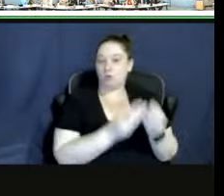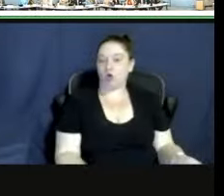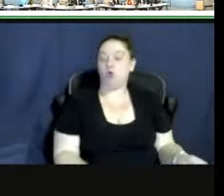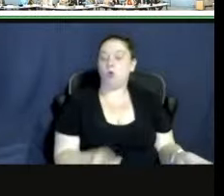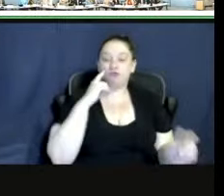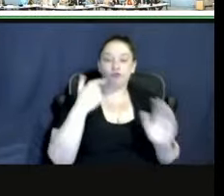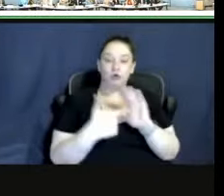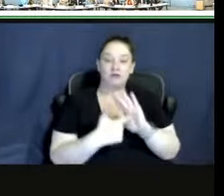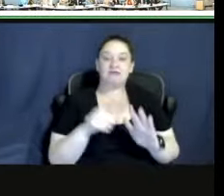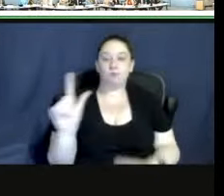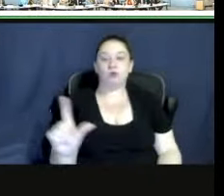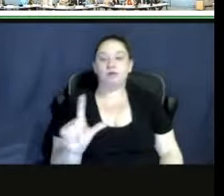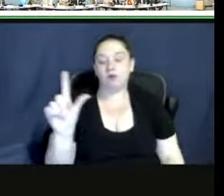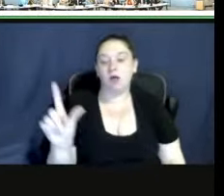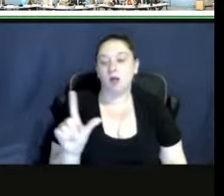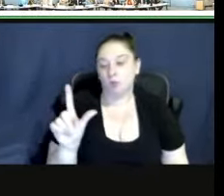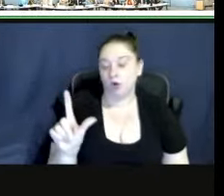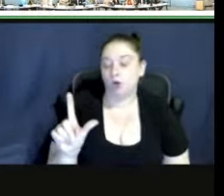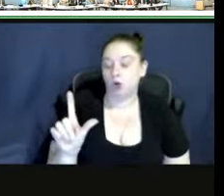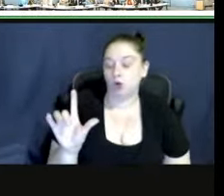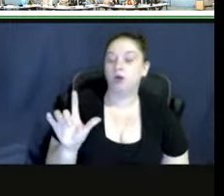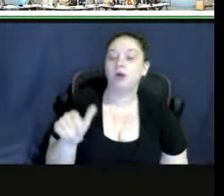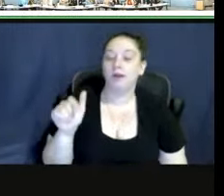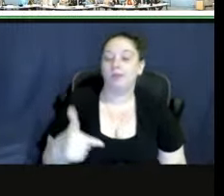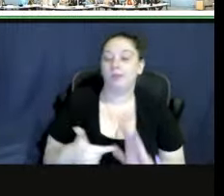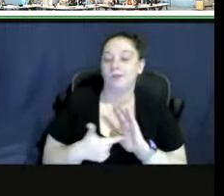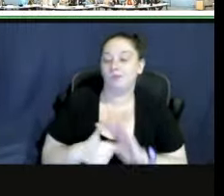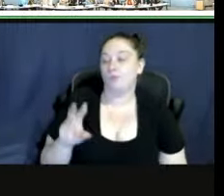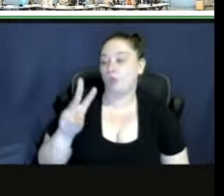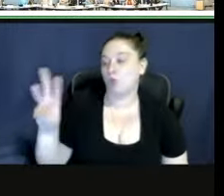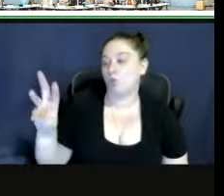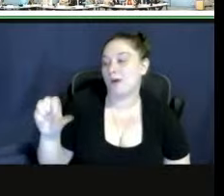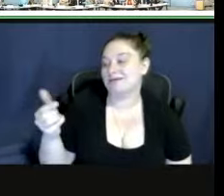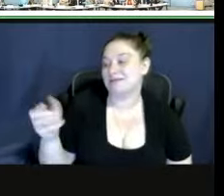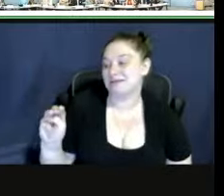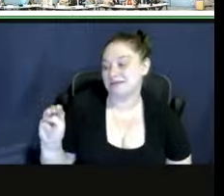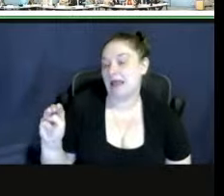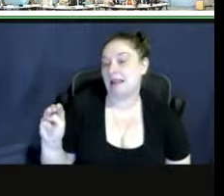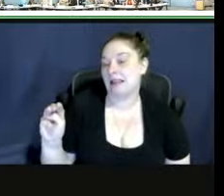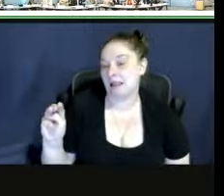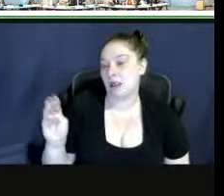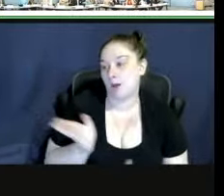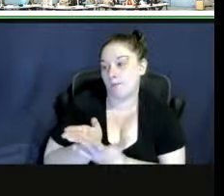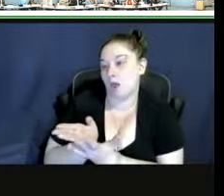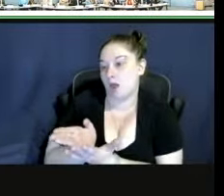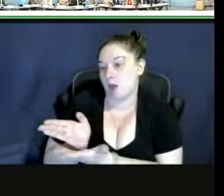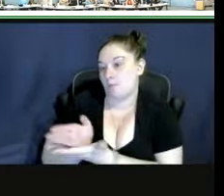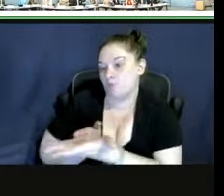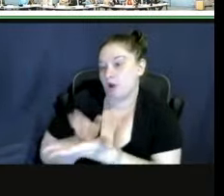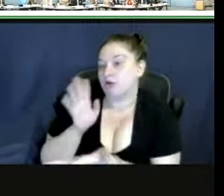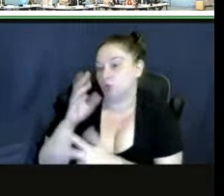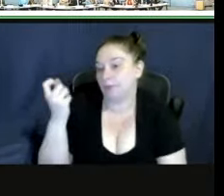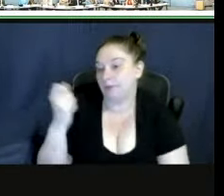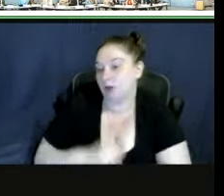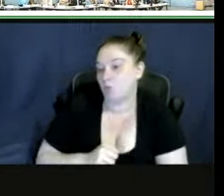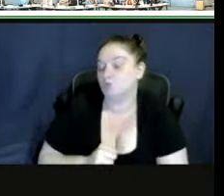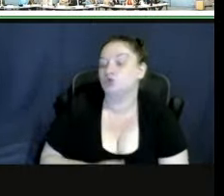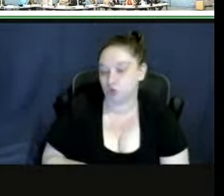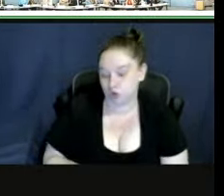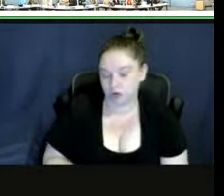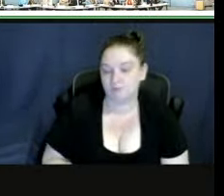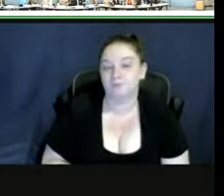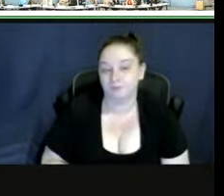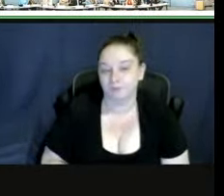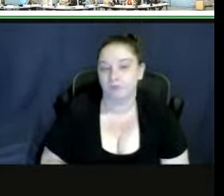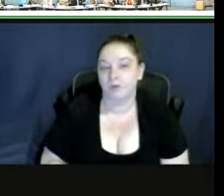library, this represents the West Salem branch being closed whenever this is adopted. The police positions, I think it's